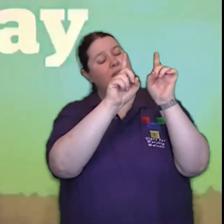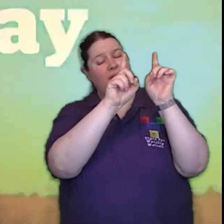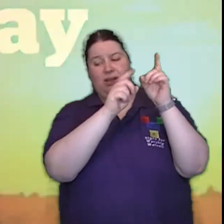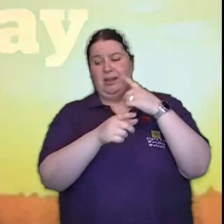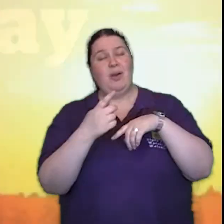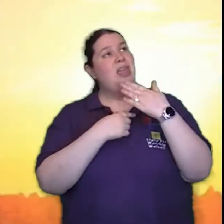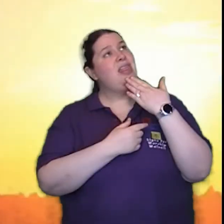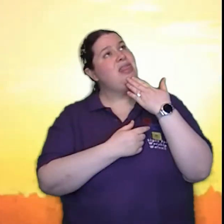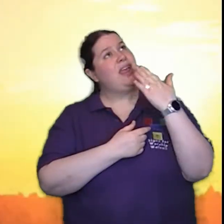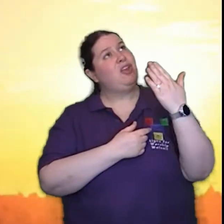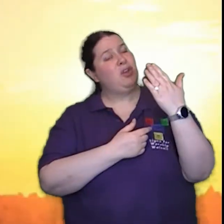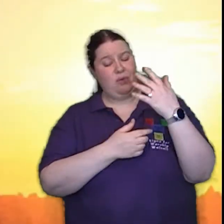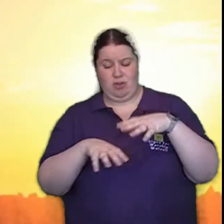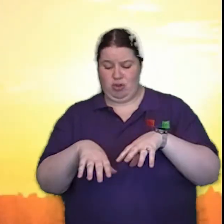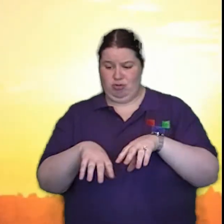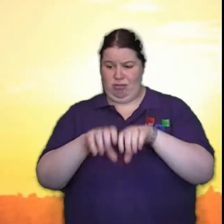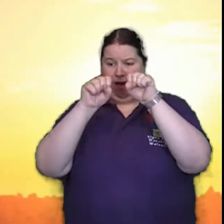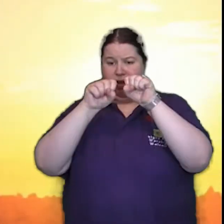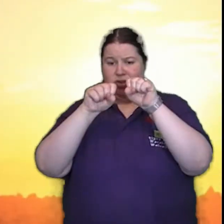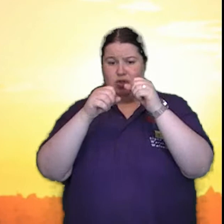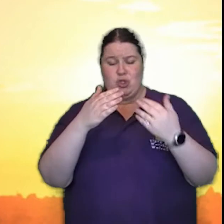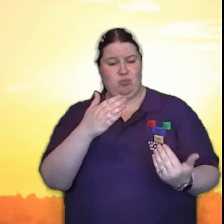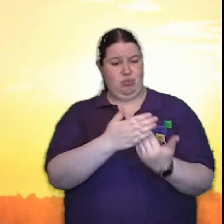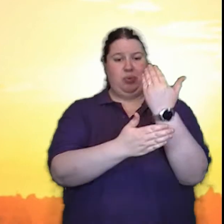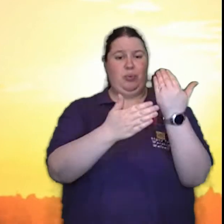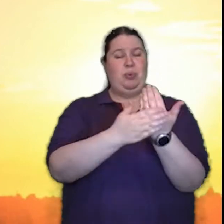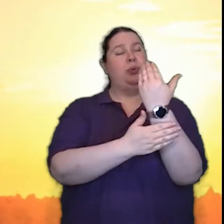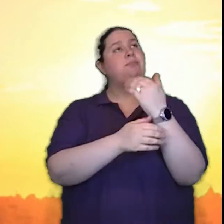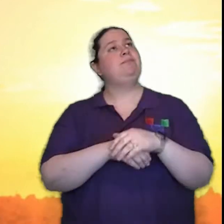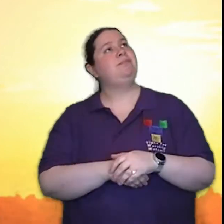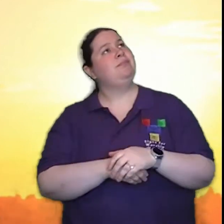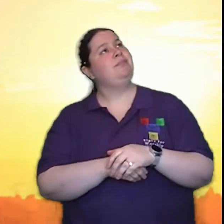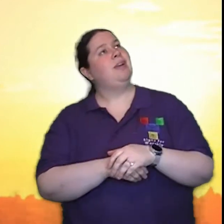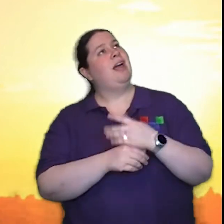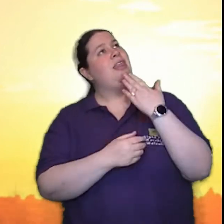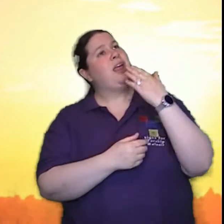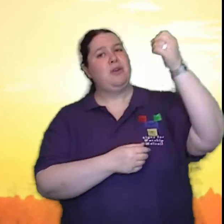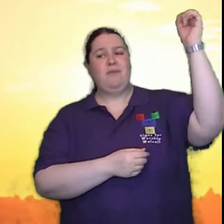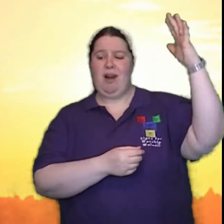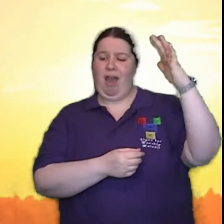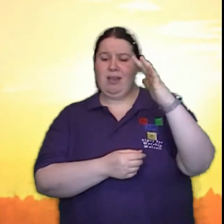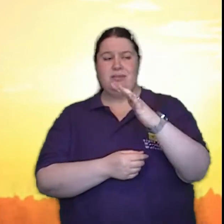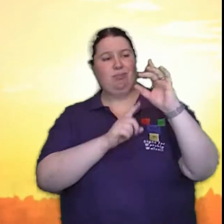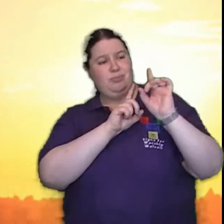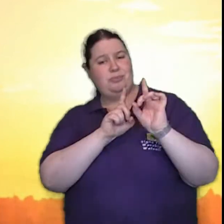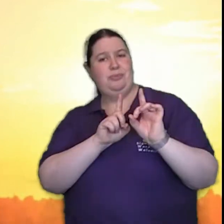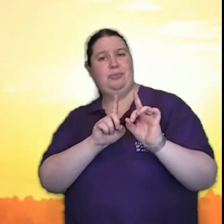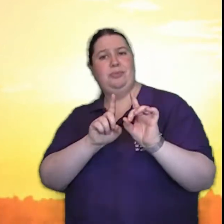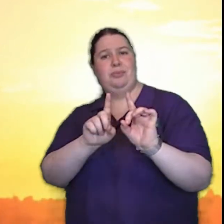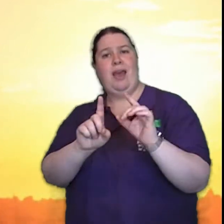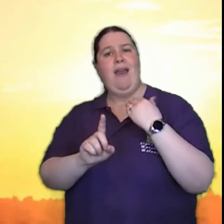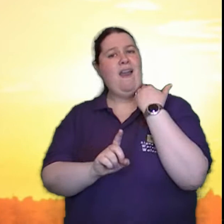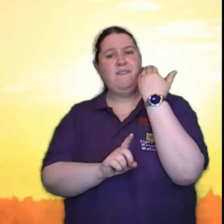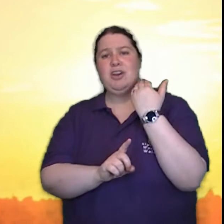Father God, thank you for fresh starts and new beginnings. Thank you for being our light and